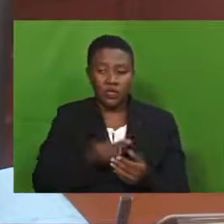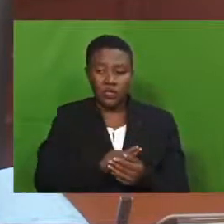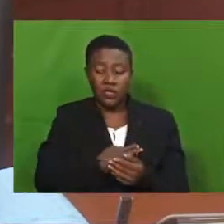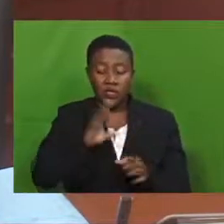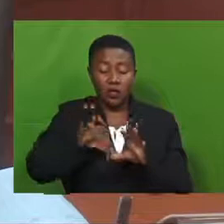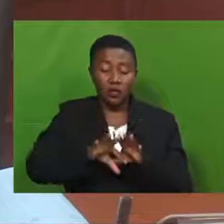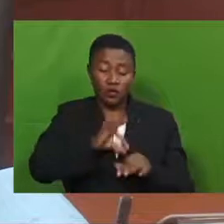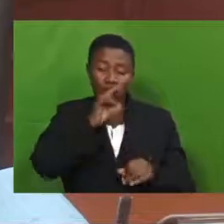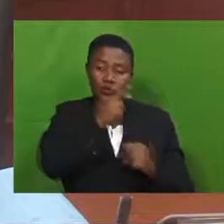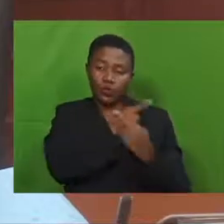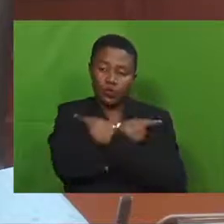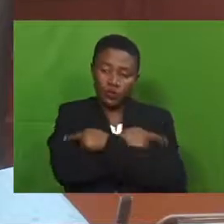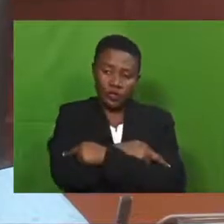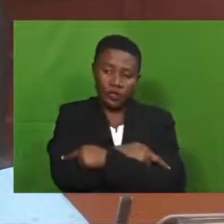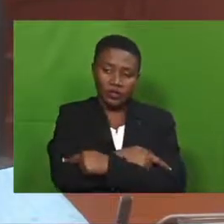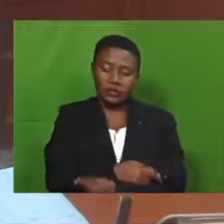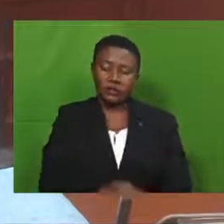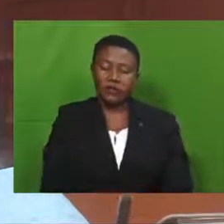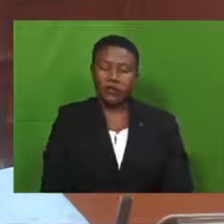Mr. Speaker.